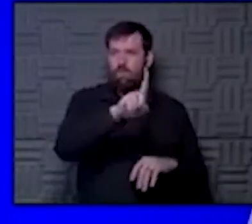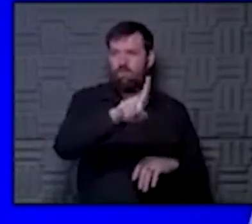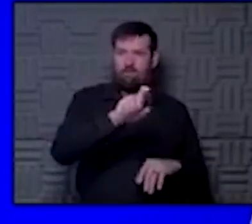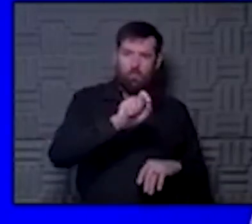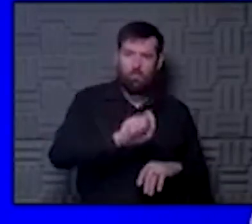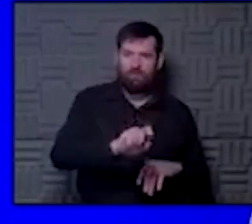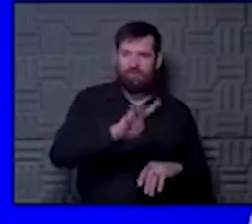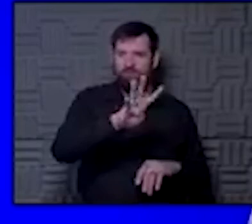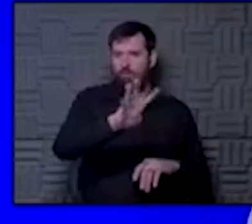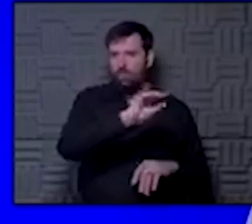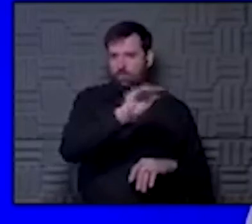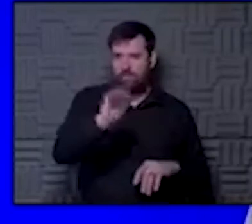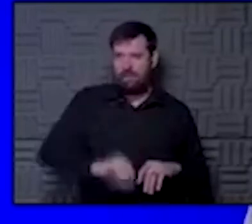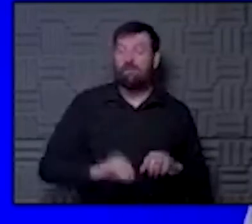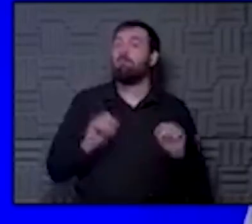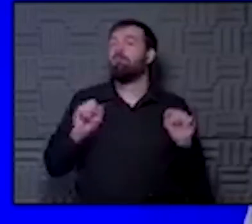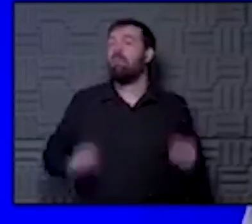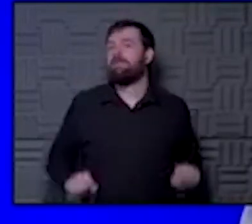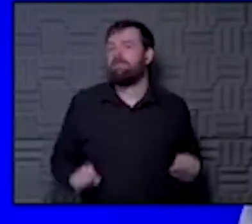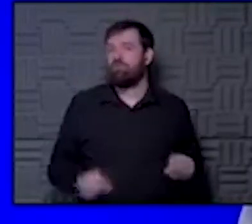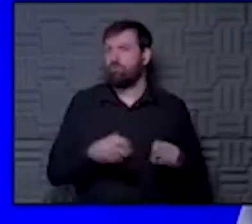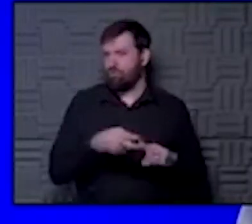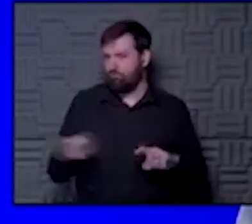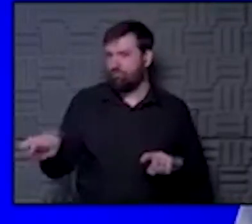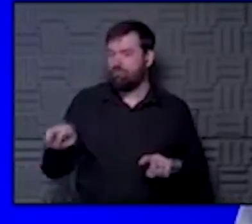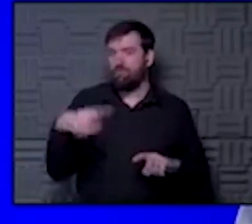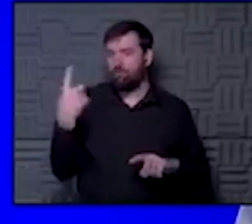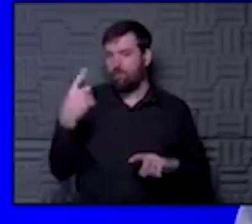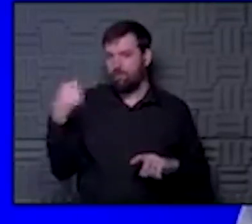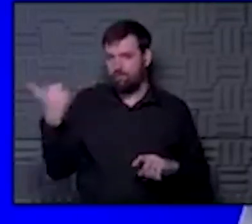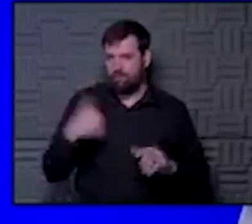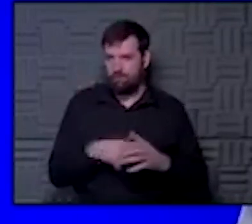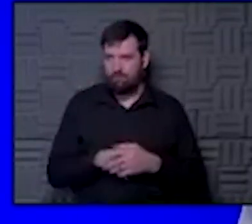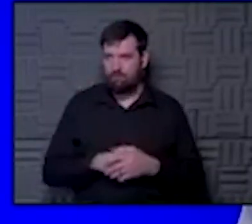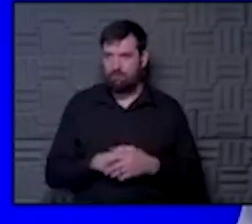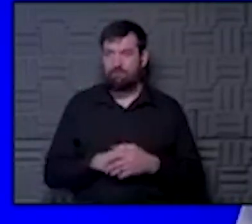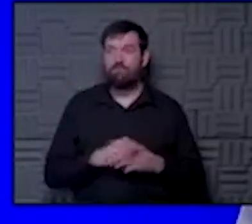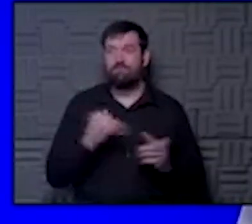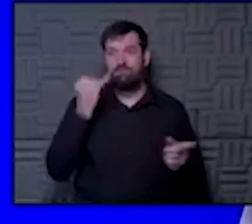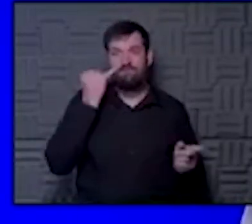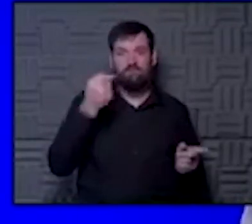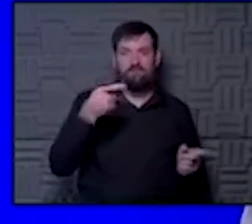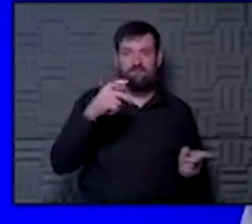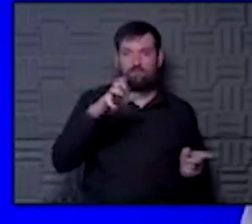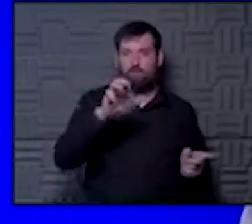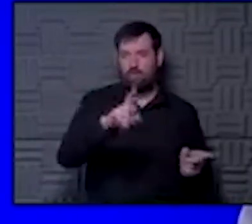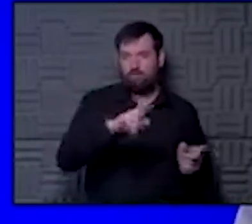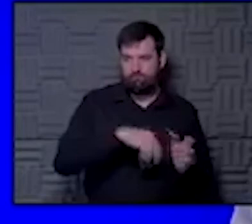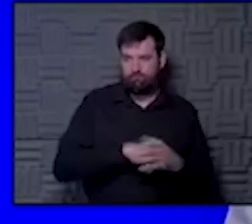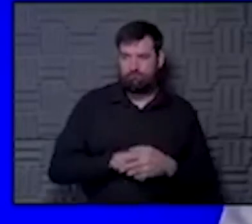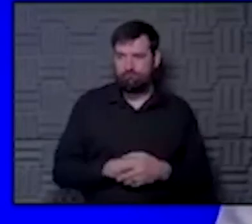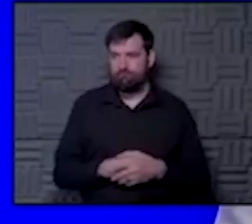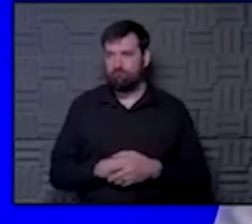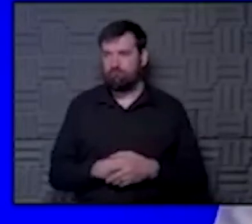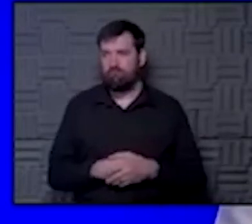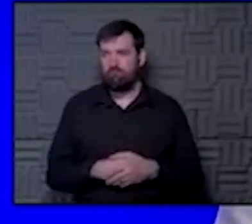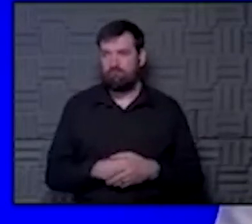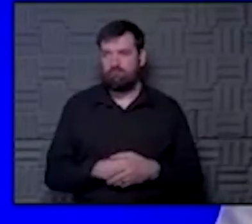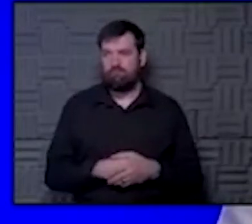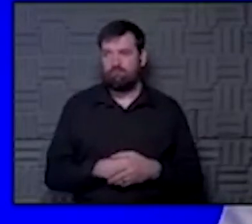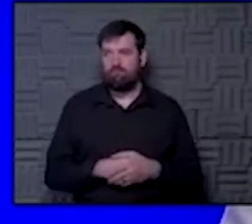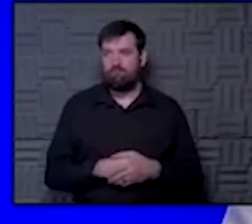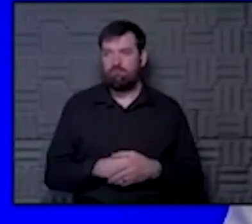1.4% you have a risk of transmission if you get the PCR test done. It's